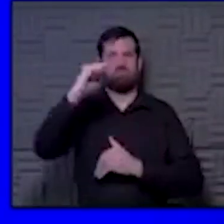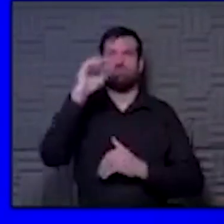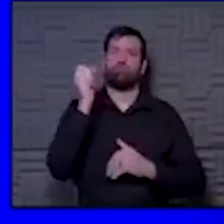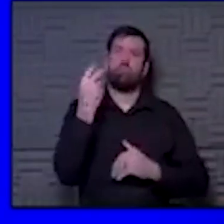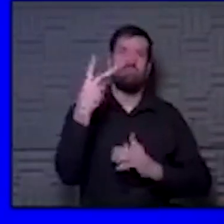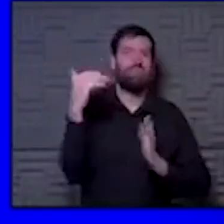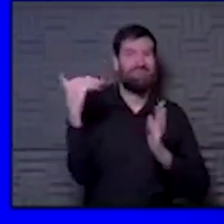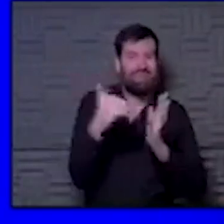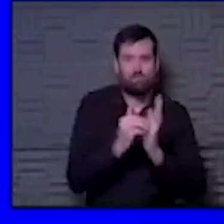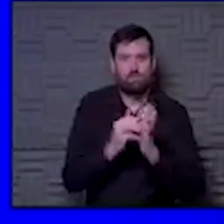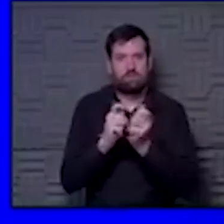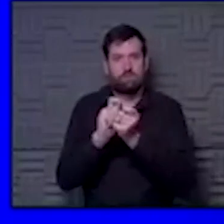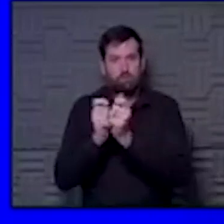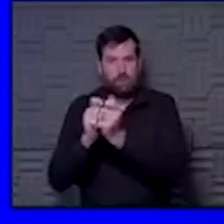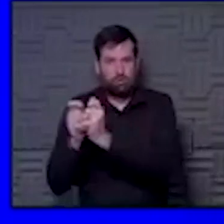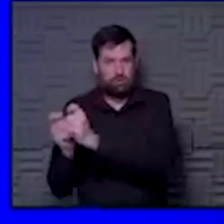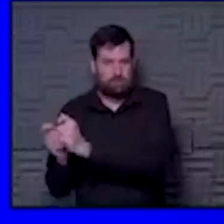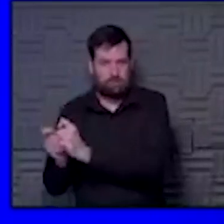this virus.